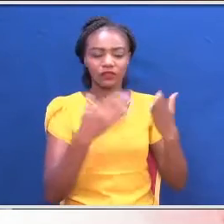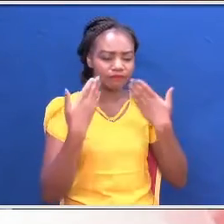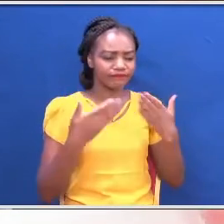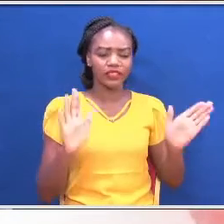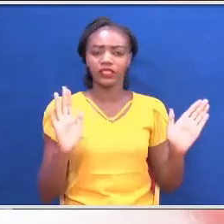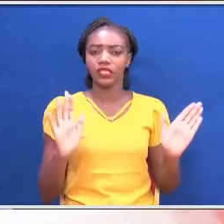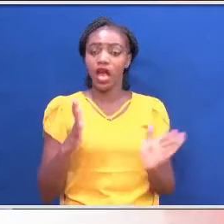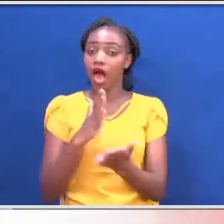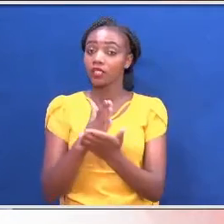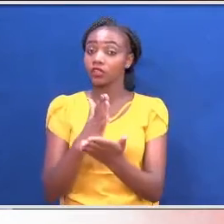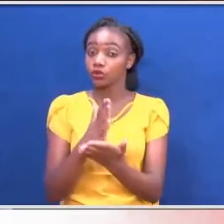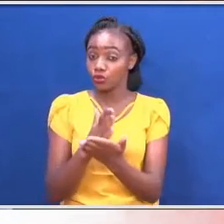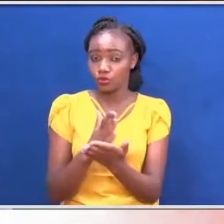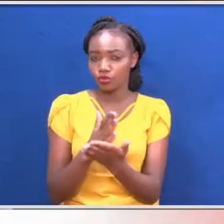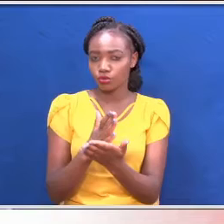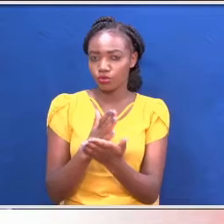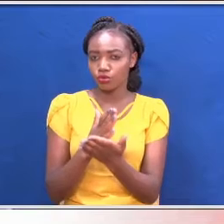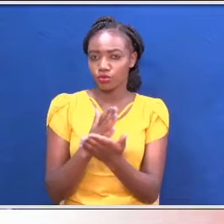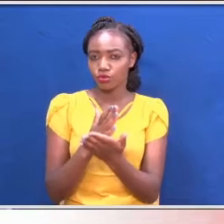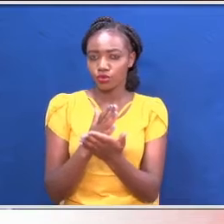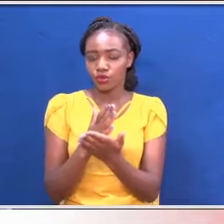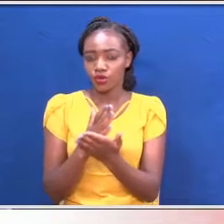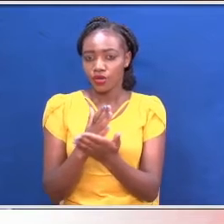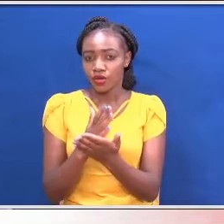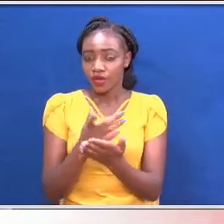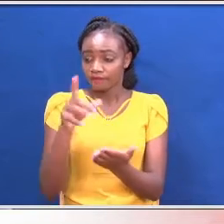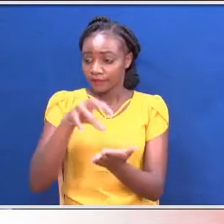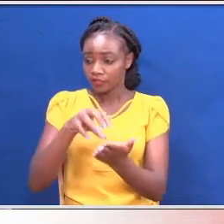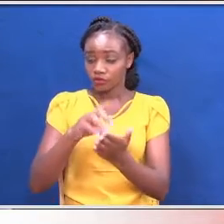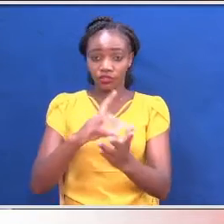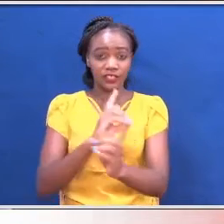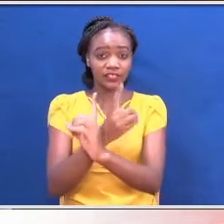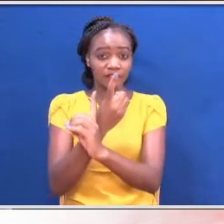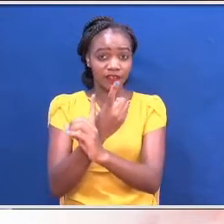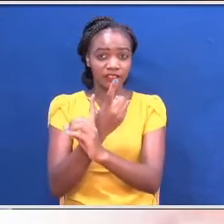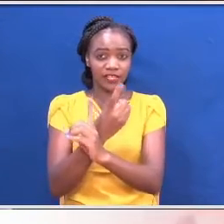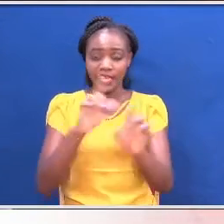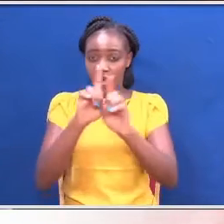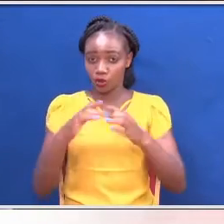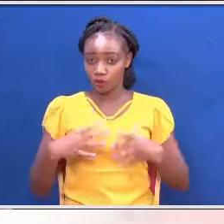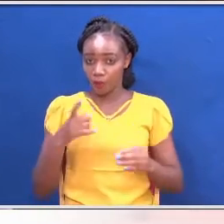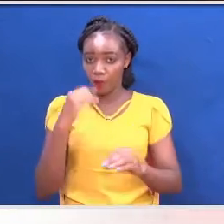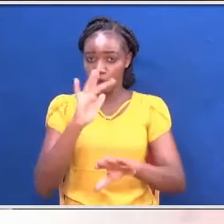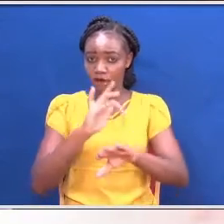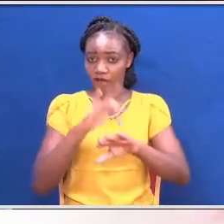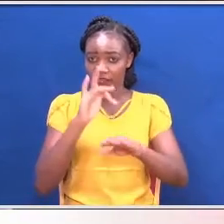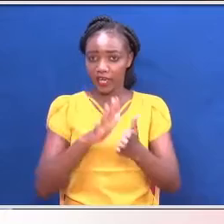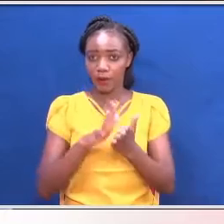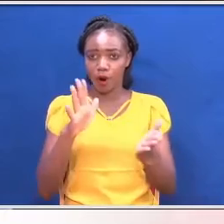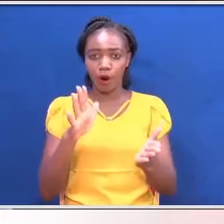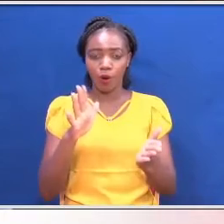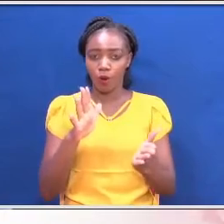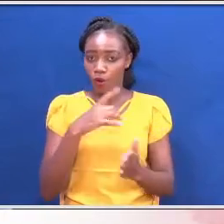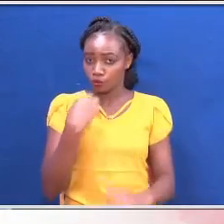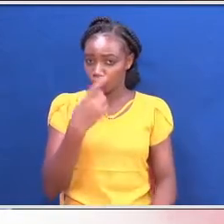and indeed it is not lost on me that the people most affected by these unfortunate